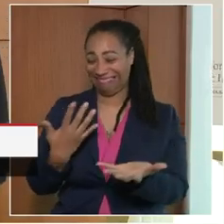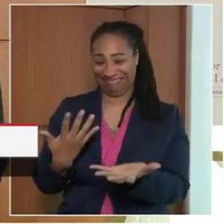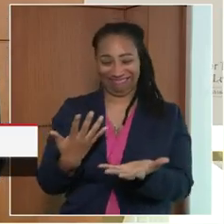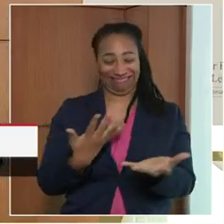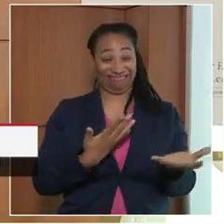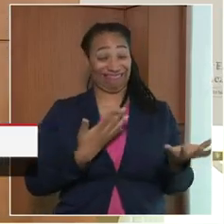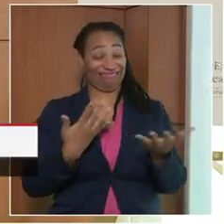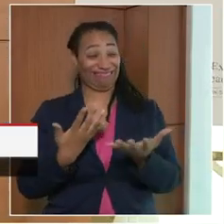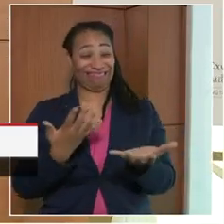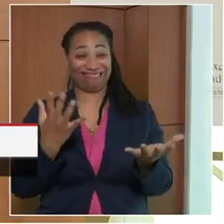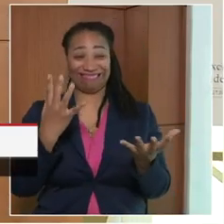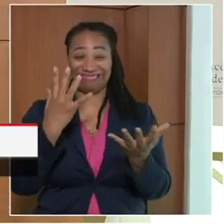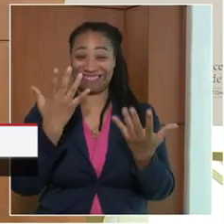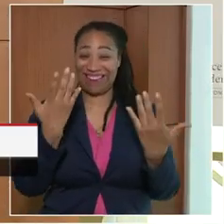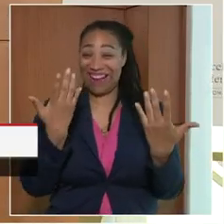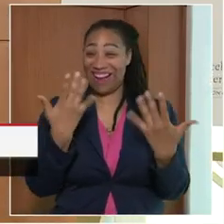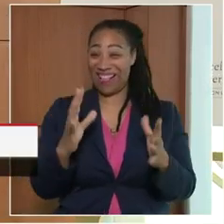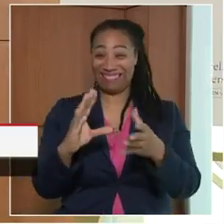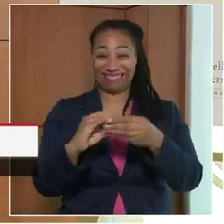I've